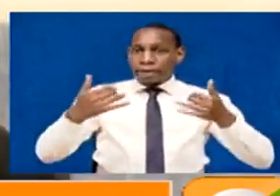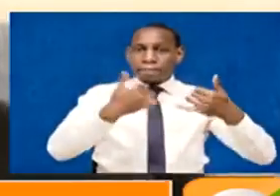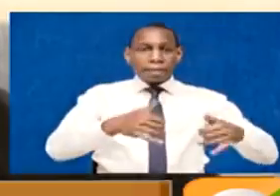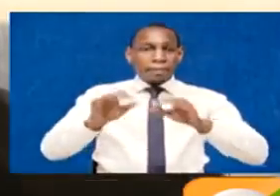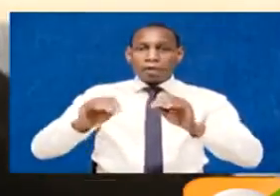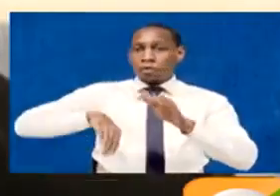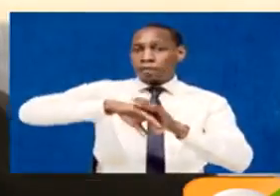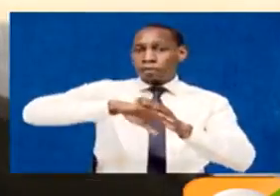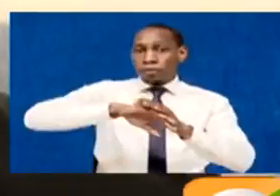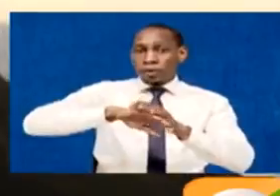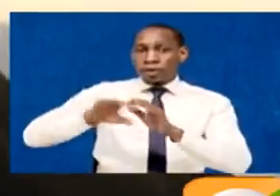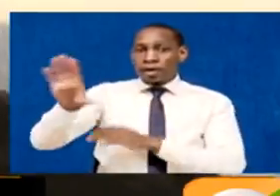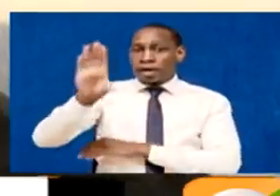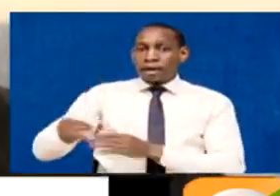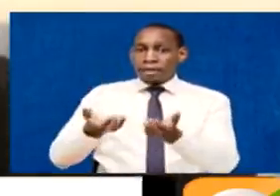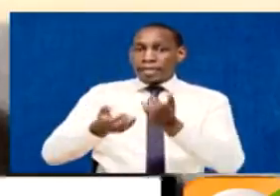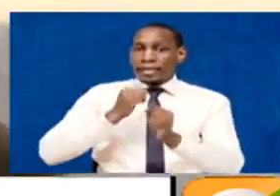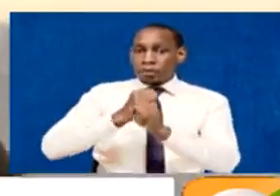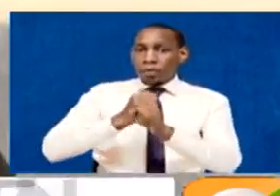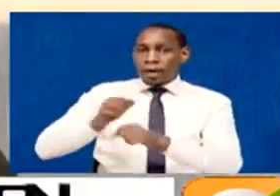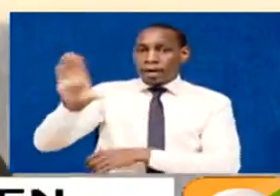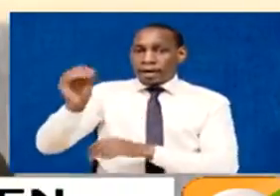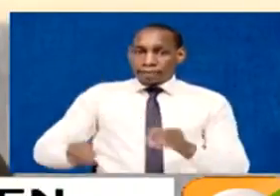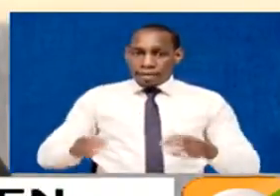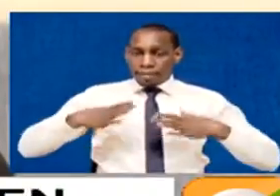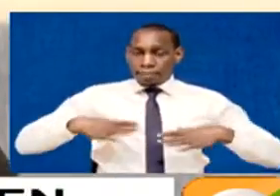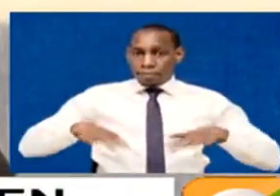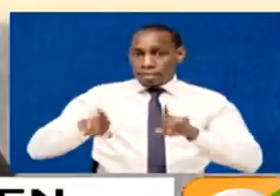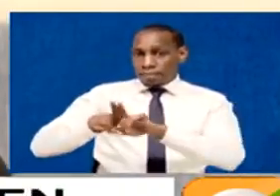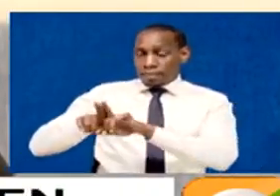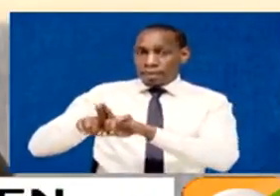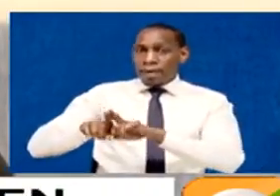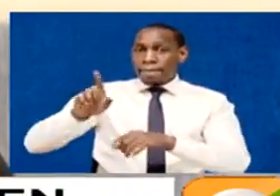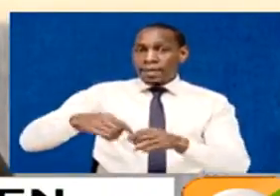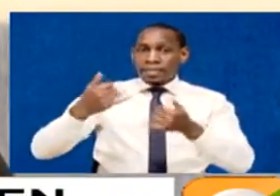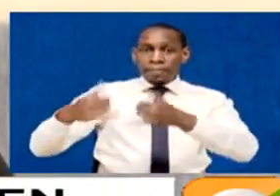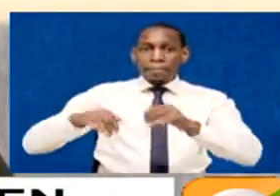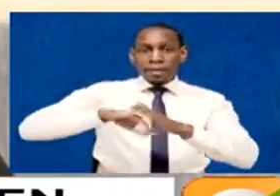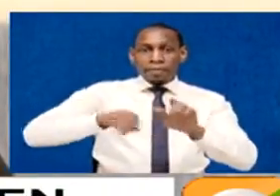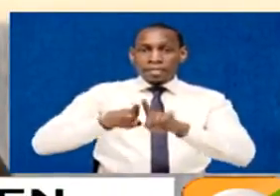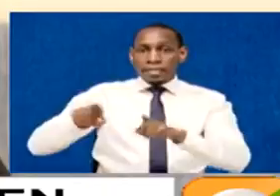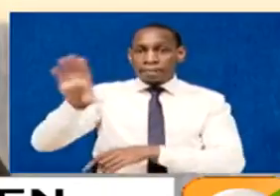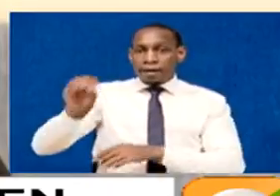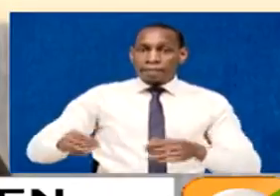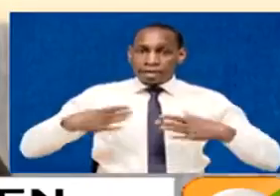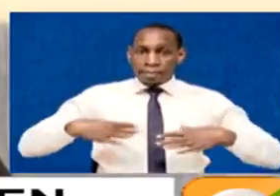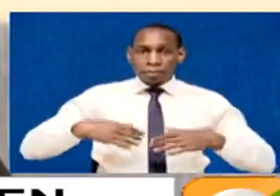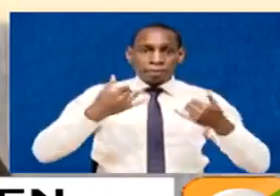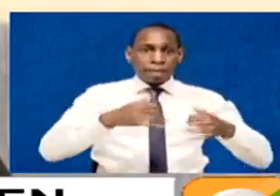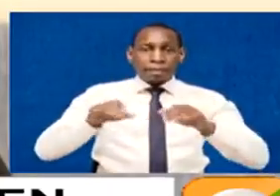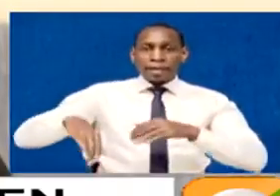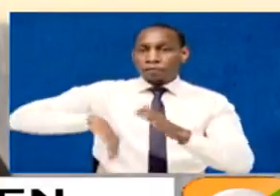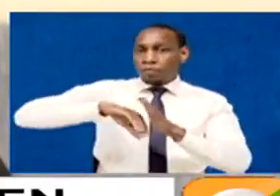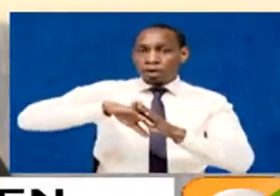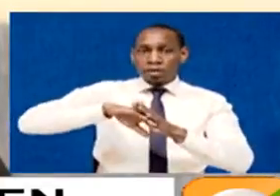football. Africa, we need to work as Africans. We have to play football like Africans. We should not play